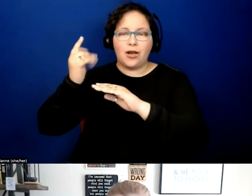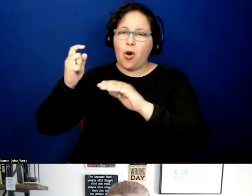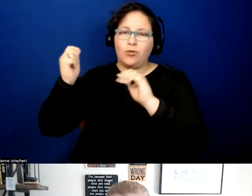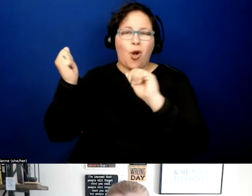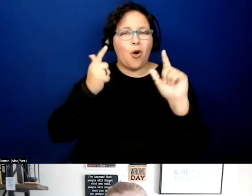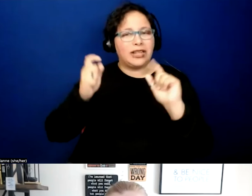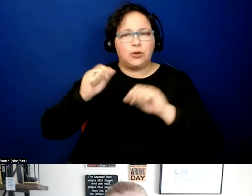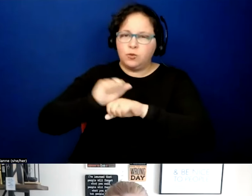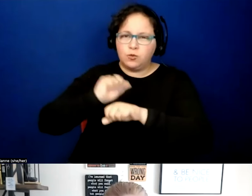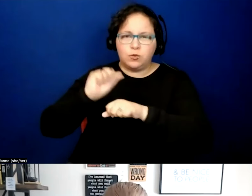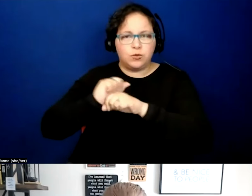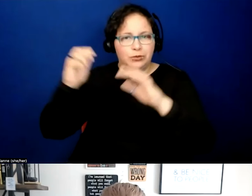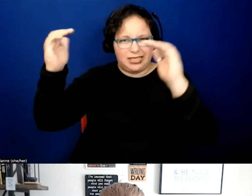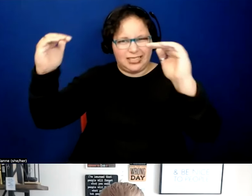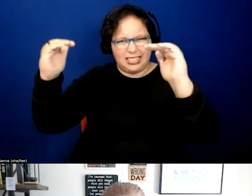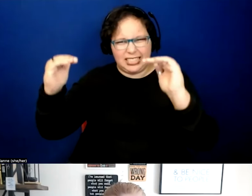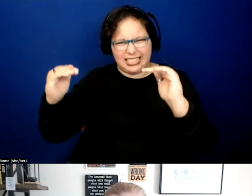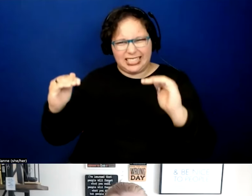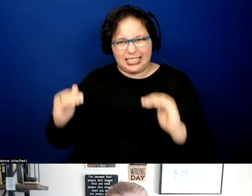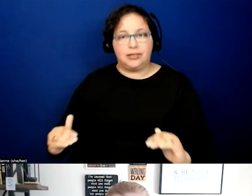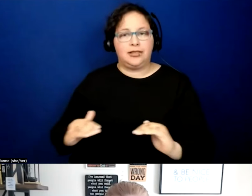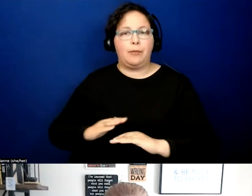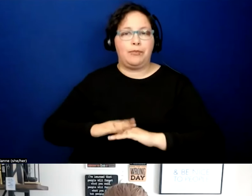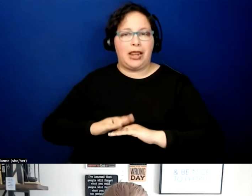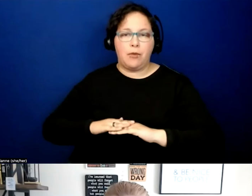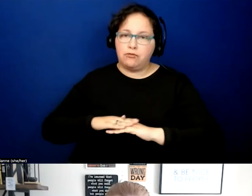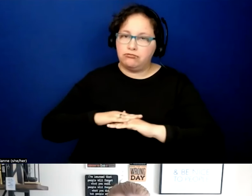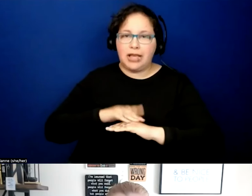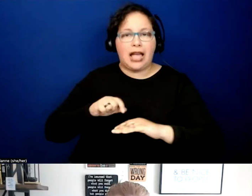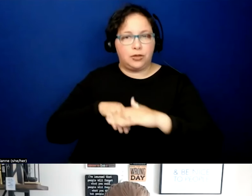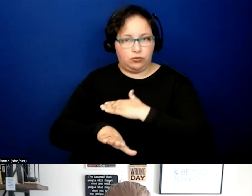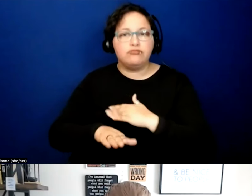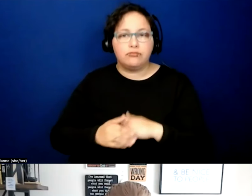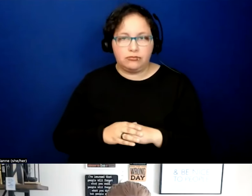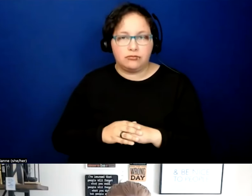think the easier we can make it, the more inclusive the web will